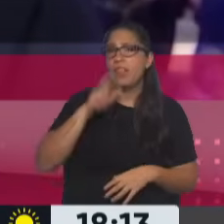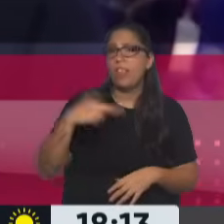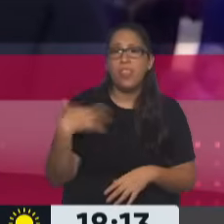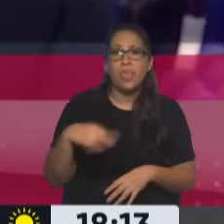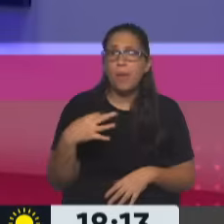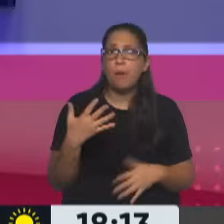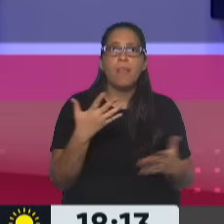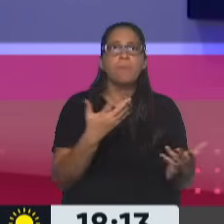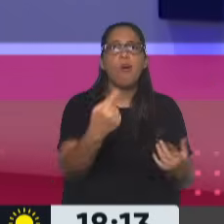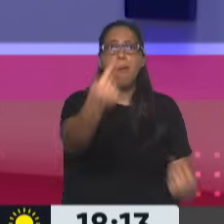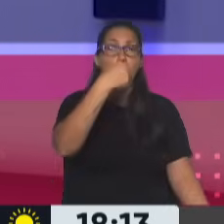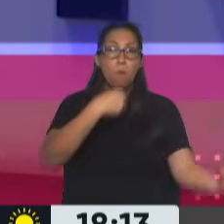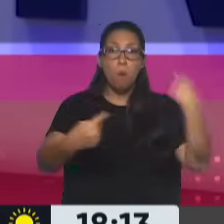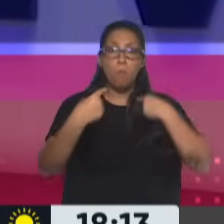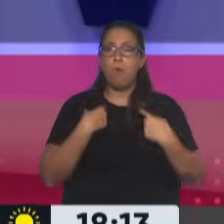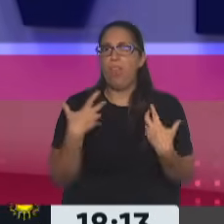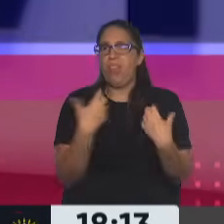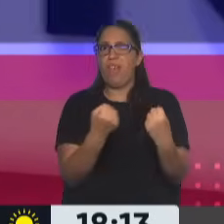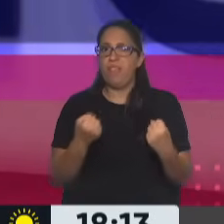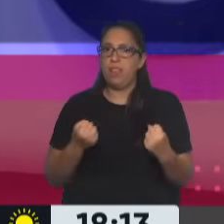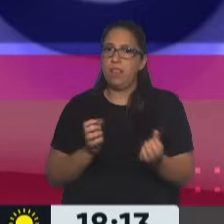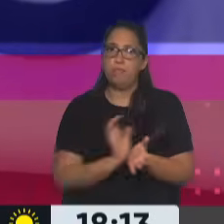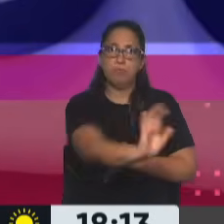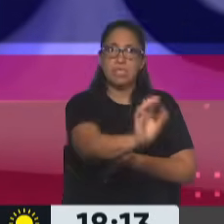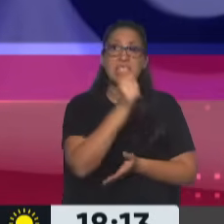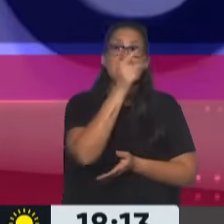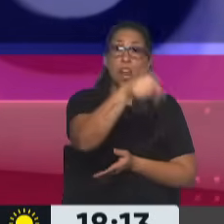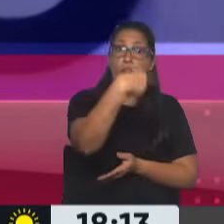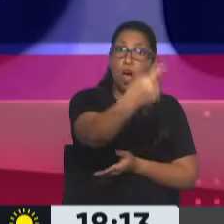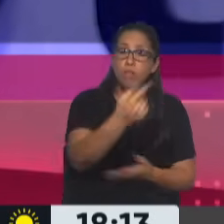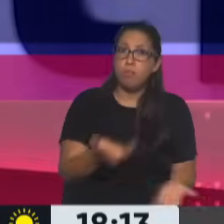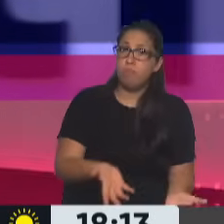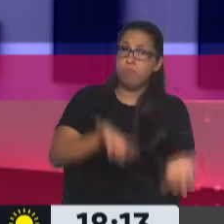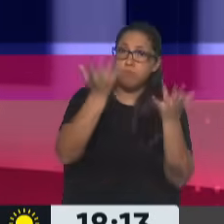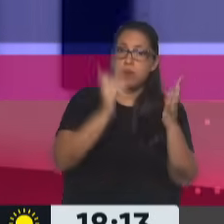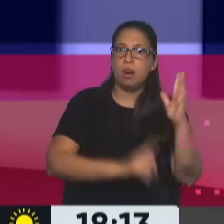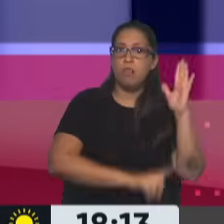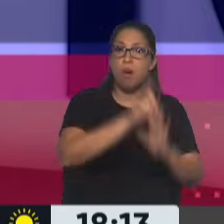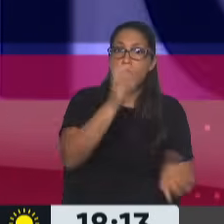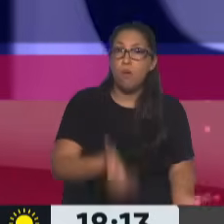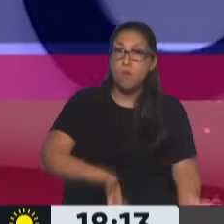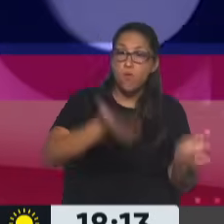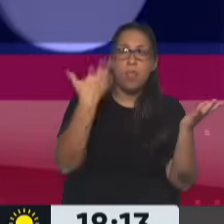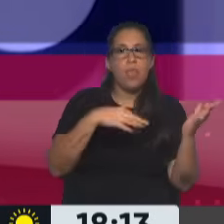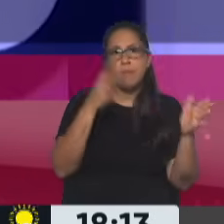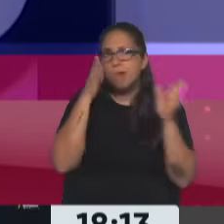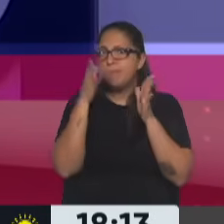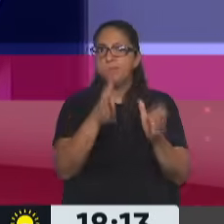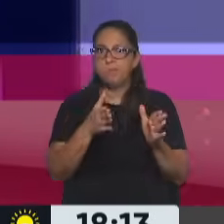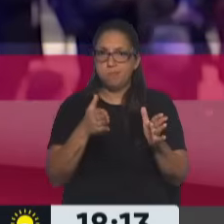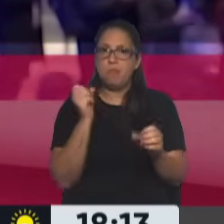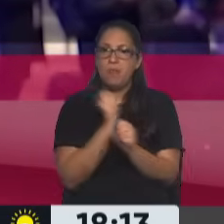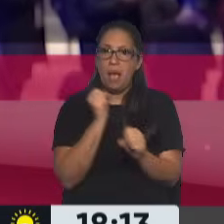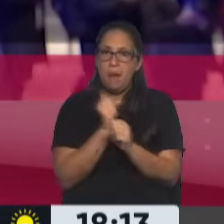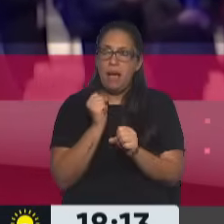against any adversary. And if the adversary becomes stronger in the north, then we have to focus on that. And in the meantime, we are stepping up in terms of spending, as you